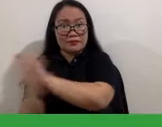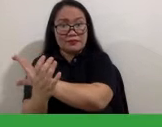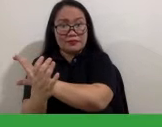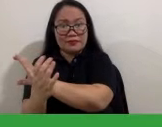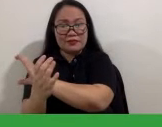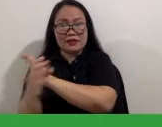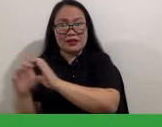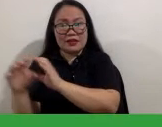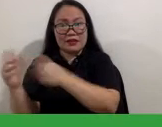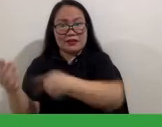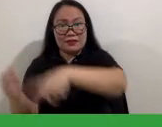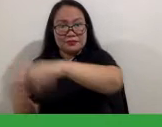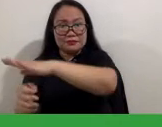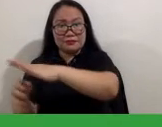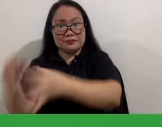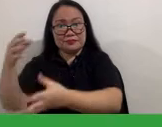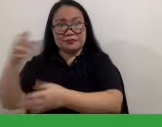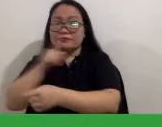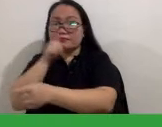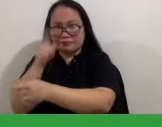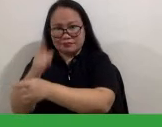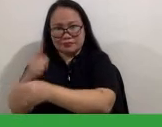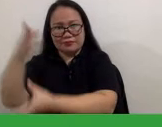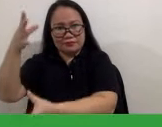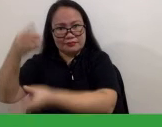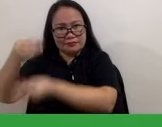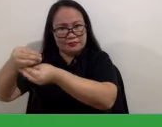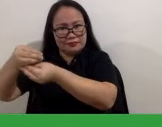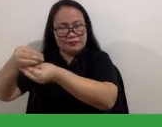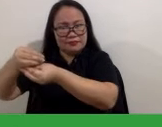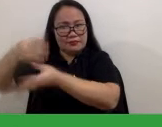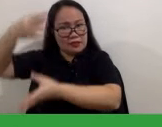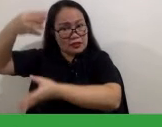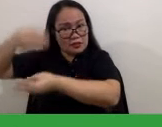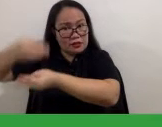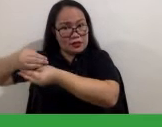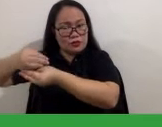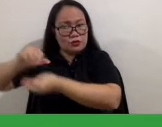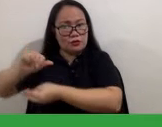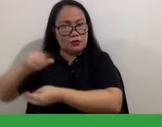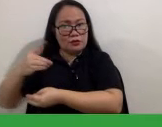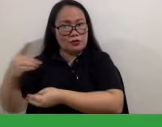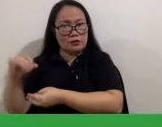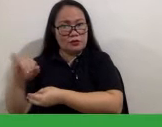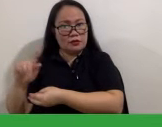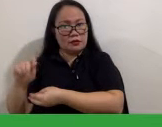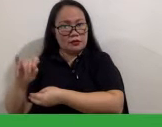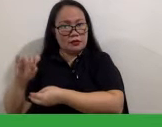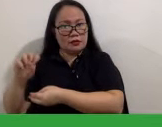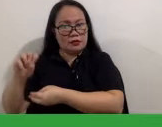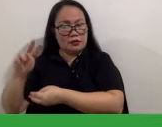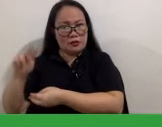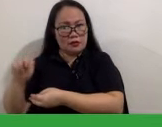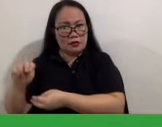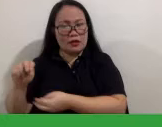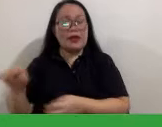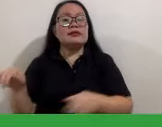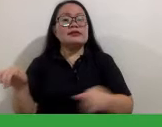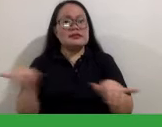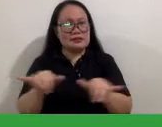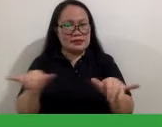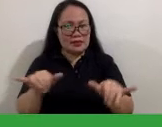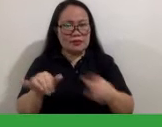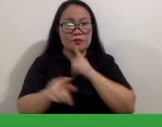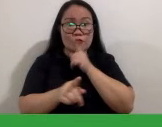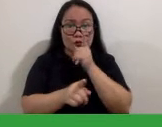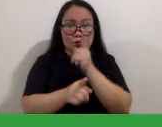commutative property is true under addition. That's why we have commutative property of addition. And